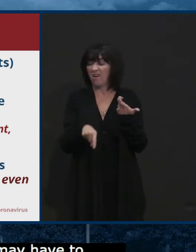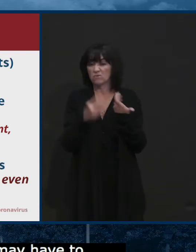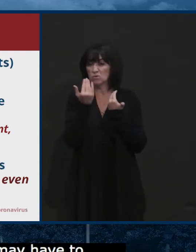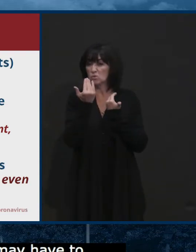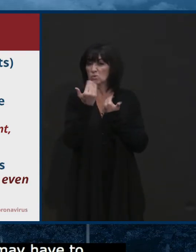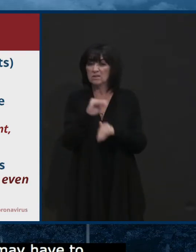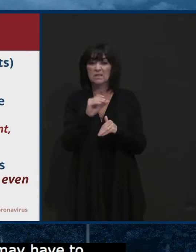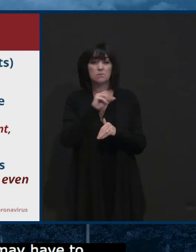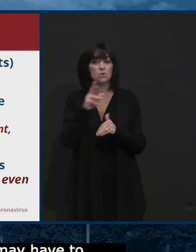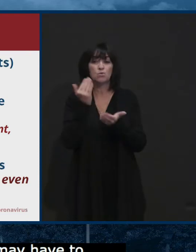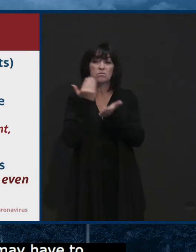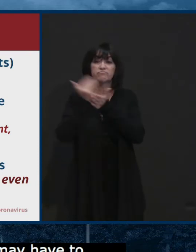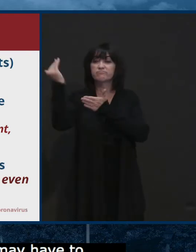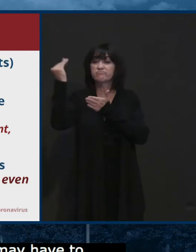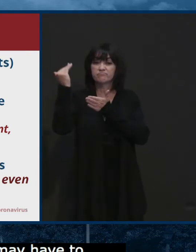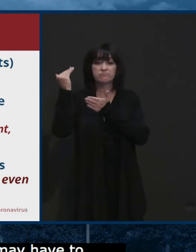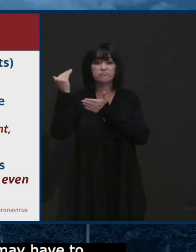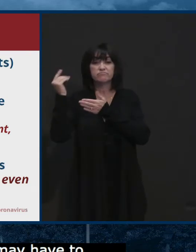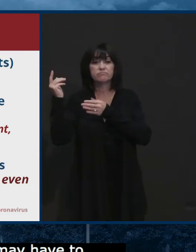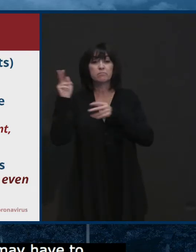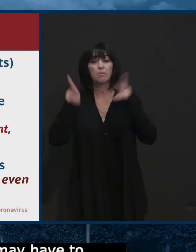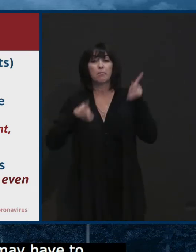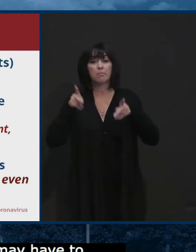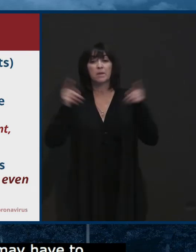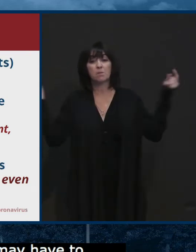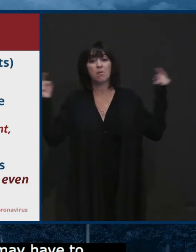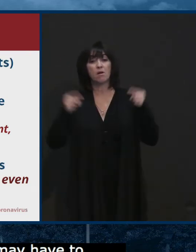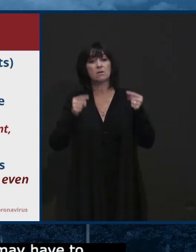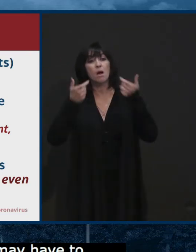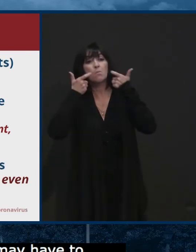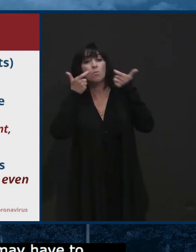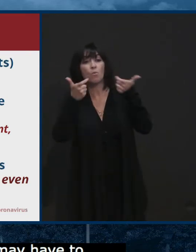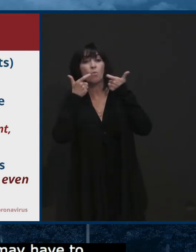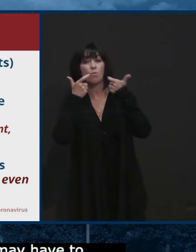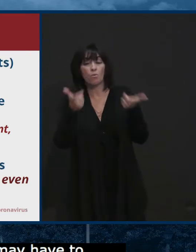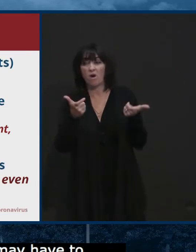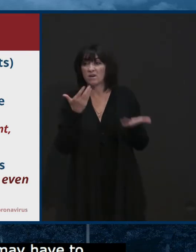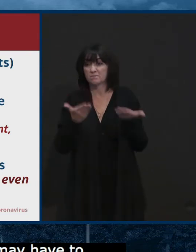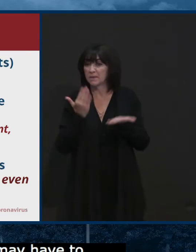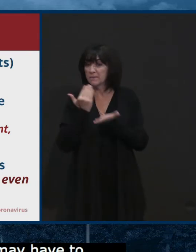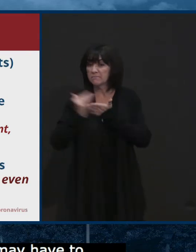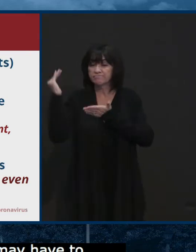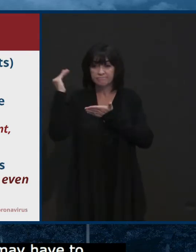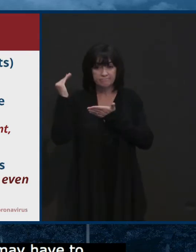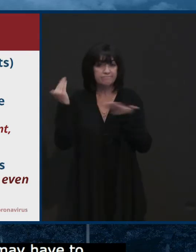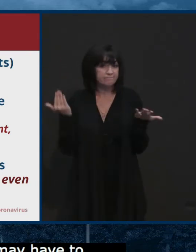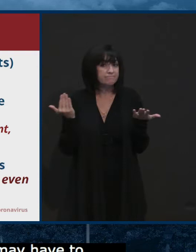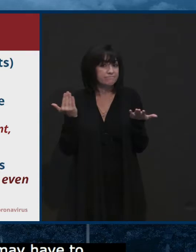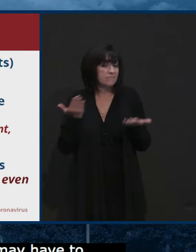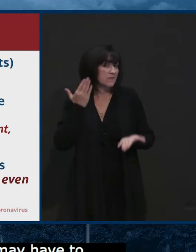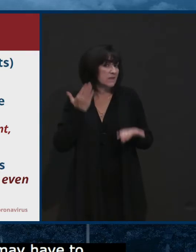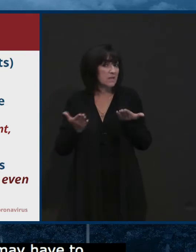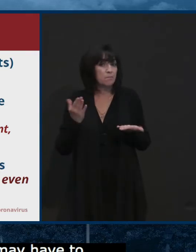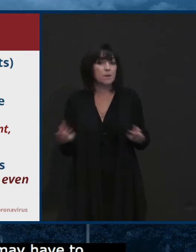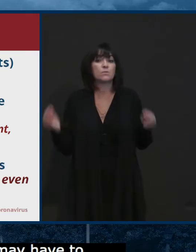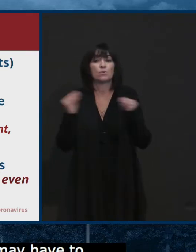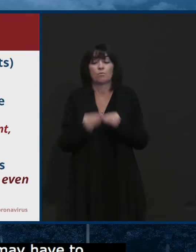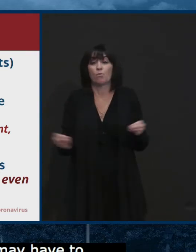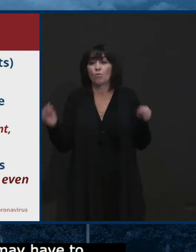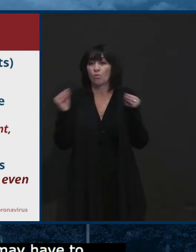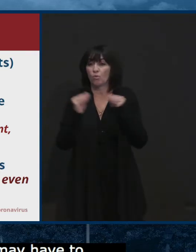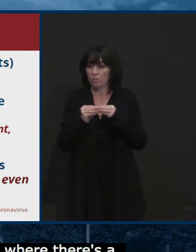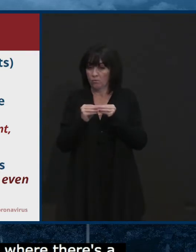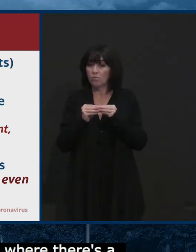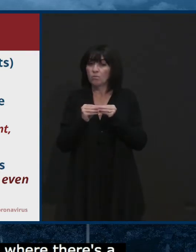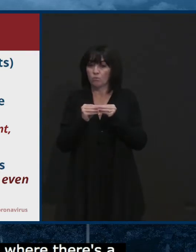or tournaments where there's a lot of mixing, or further updates to mask requirements. And we're telling